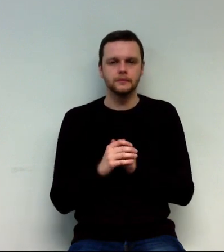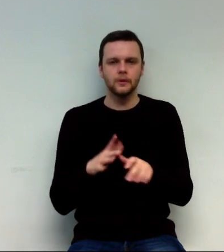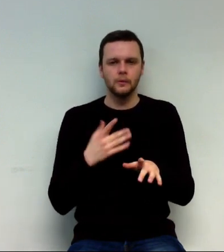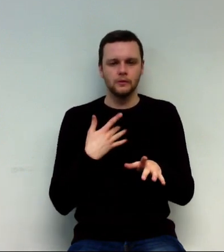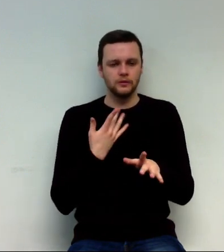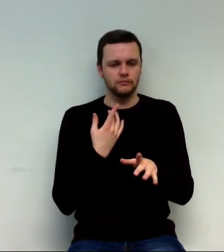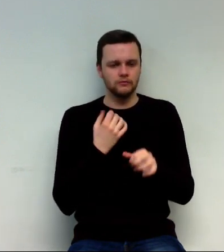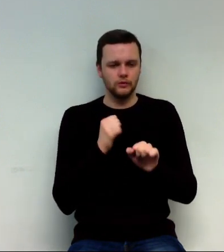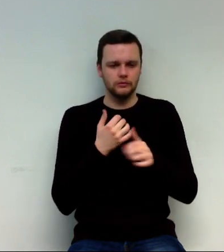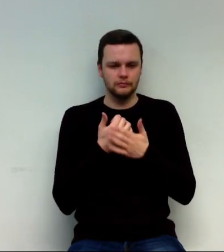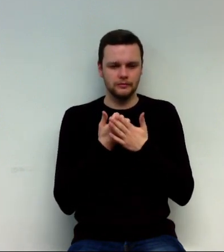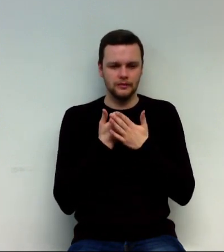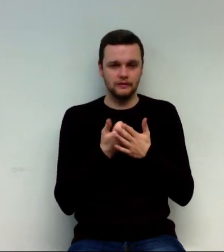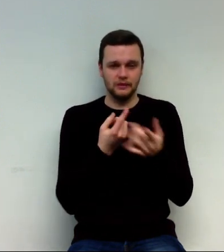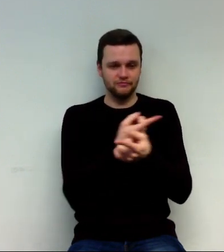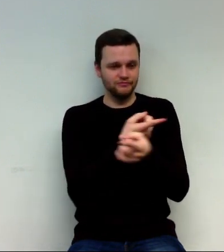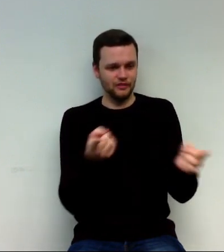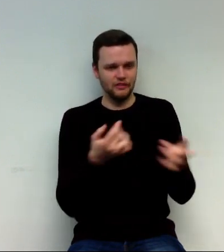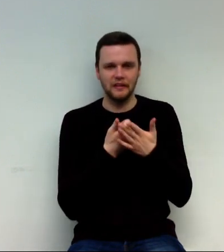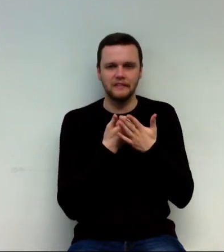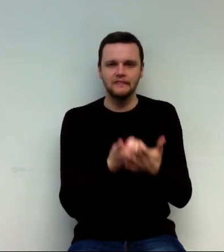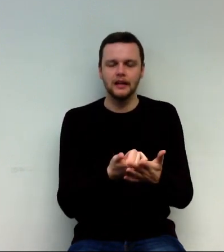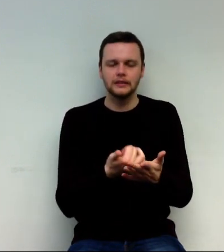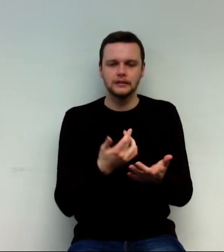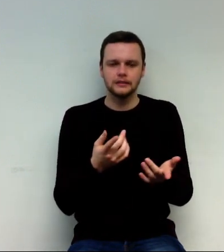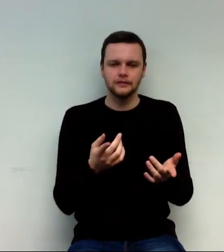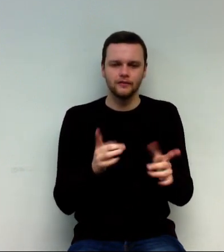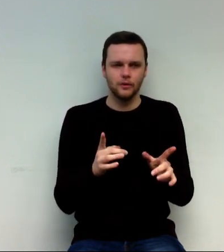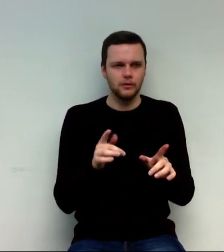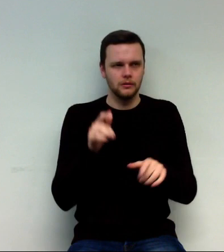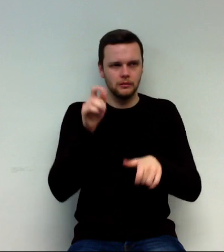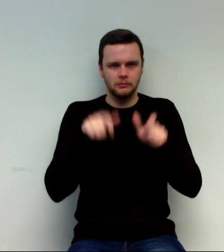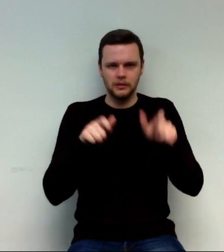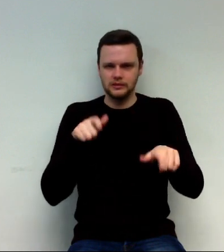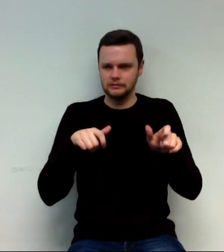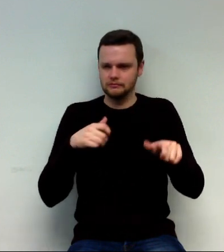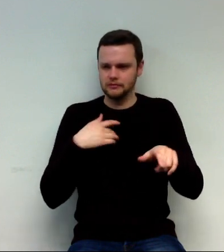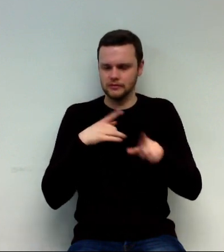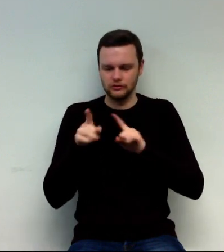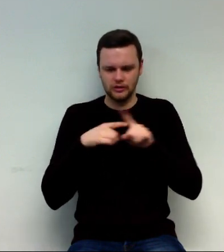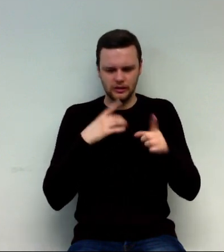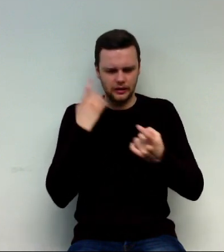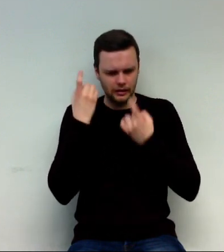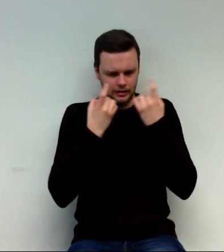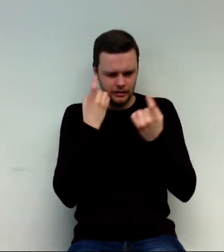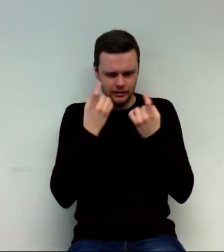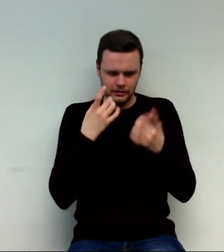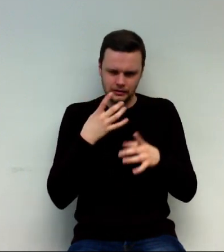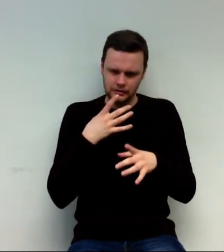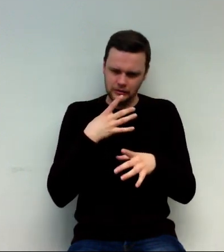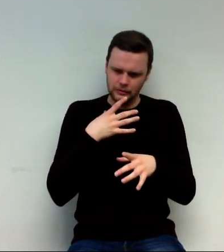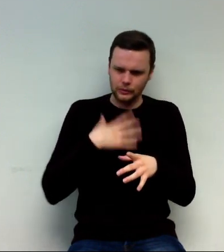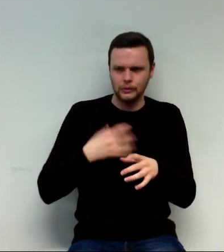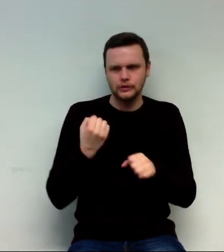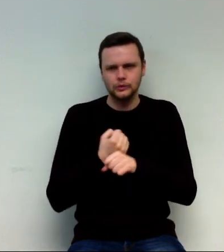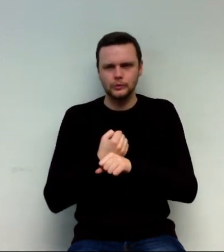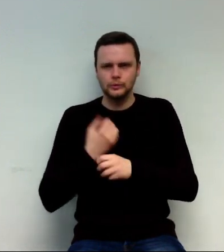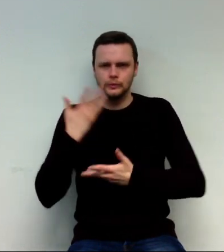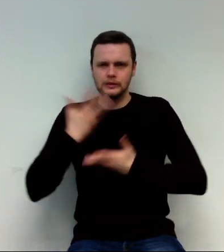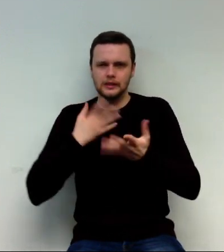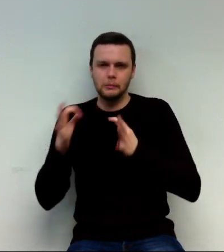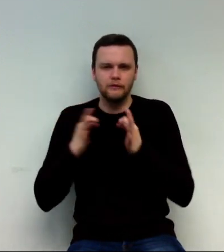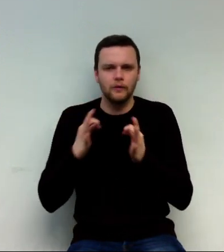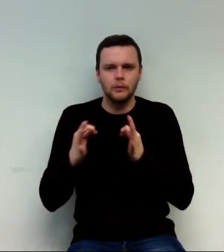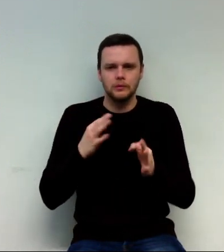your advice, guys, both of you, be for like someone who's trying to figure out, oh, I think I want to do a side performance. Should they talk